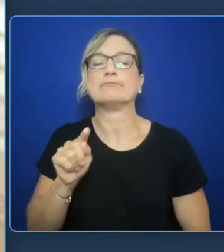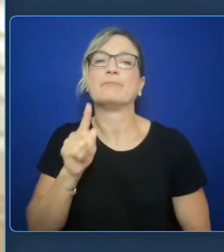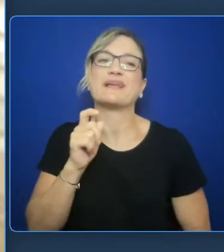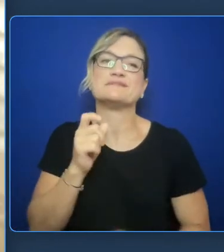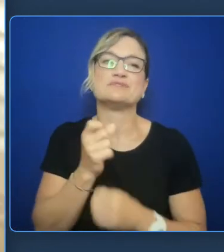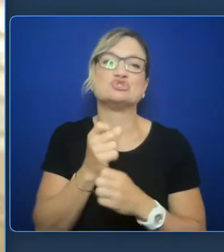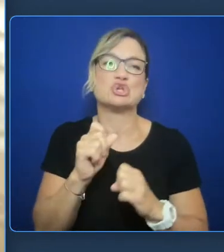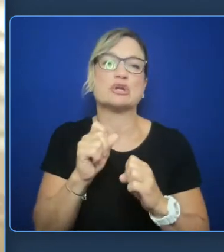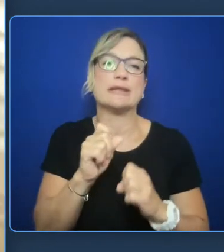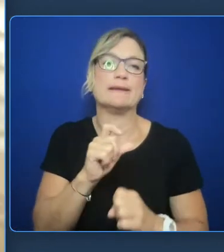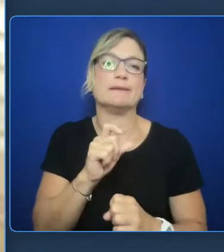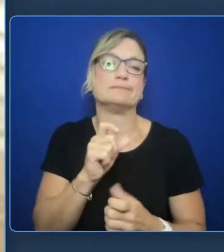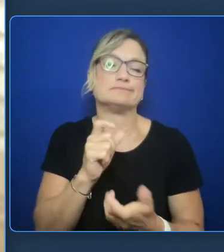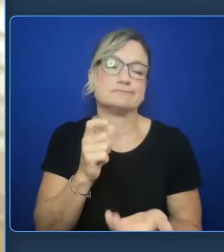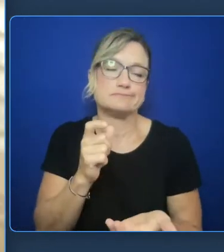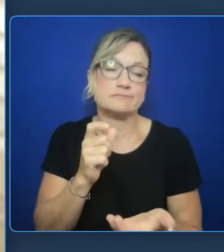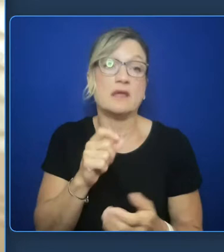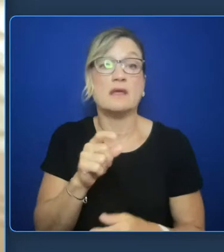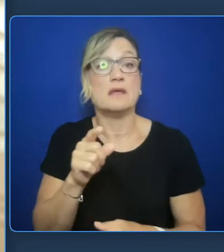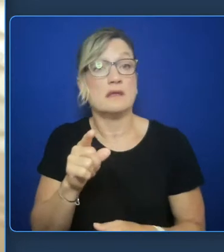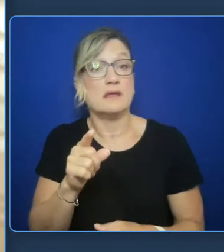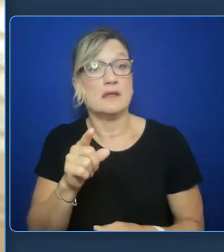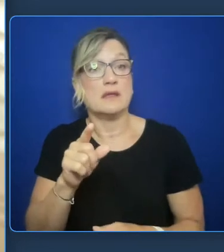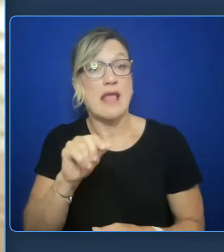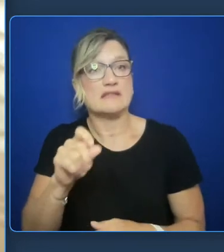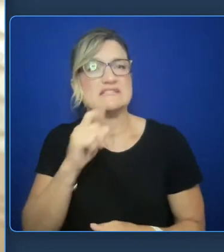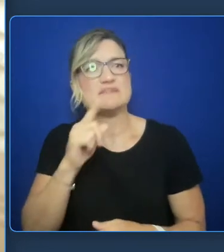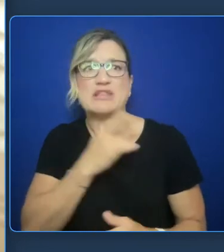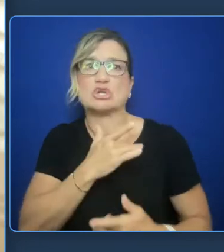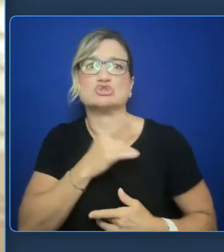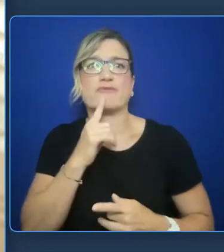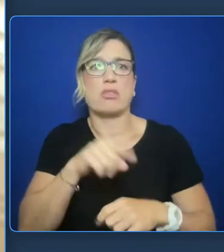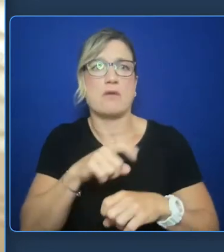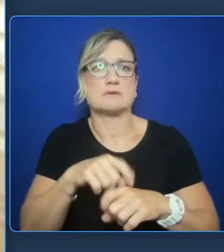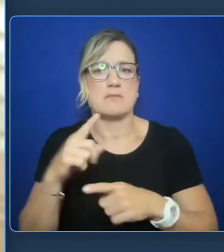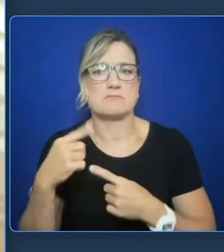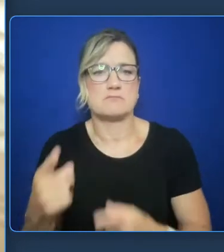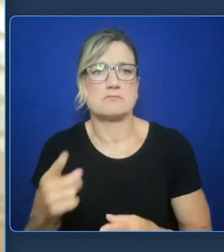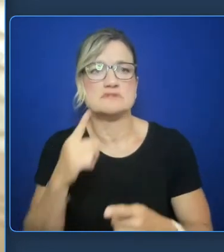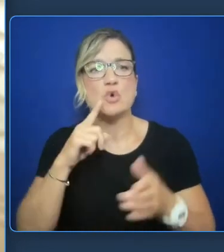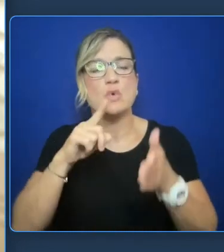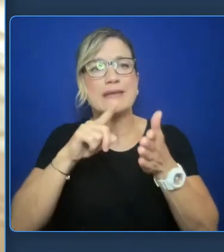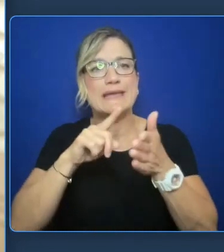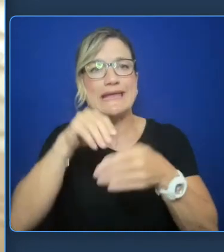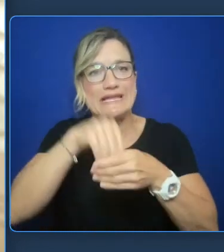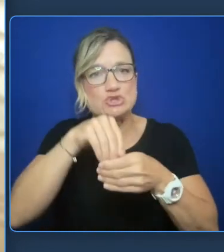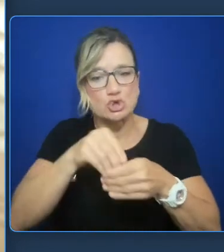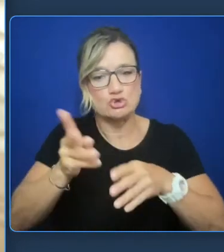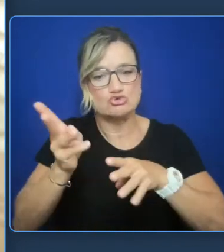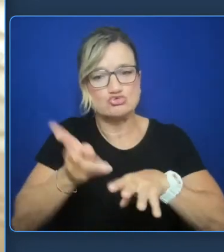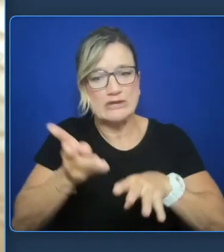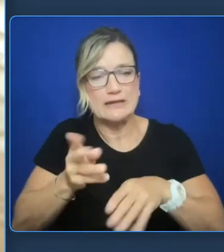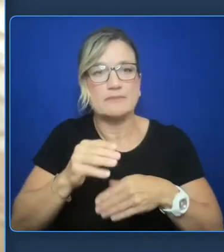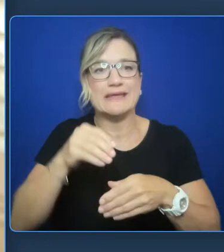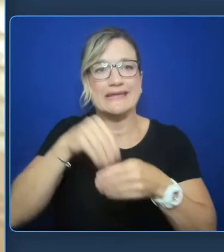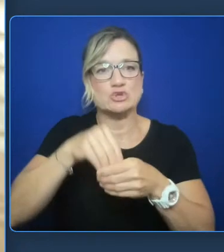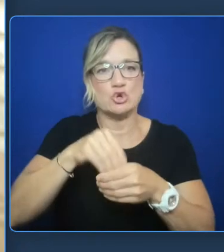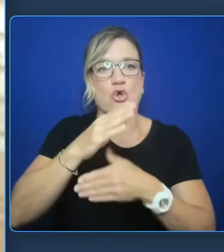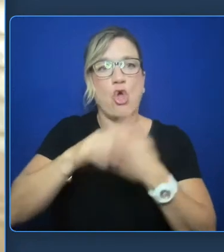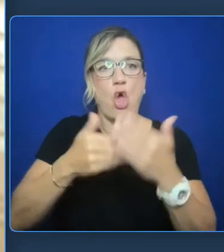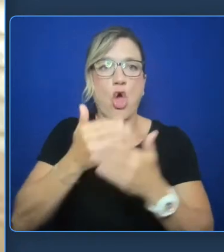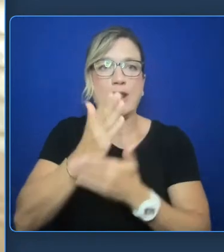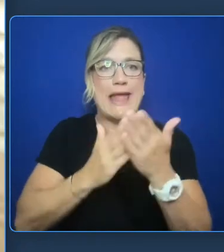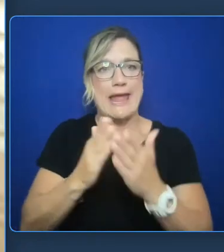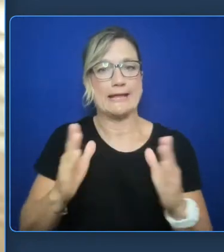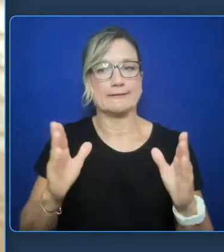because of the security we're under federal government. And it's been a concern for a long time. So we've been doing internal streams and internal all hands and a variety of